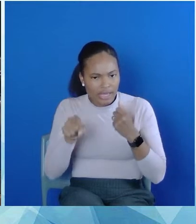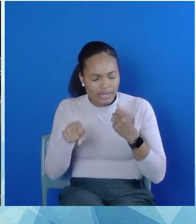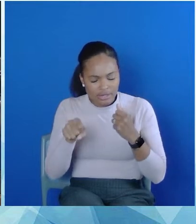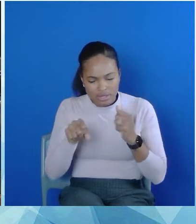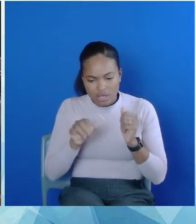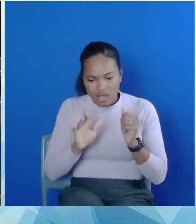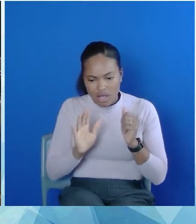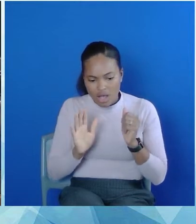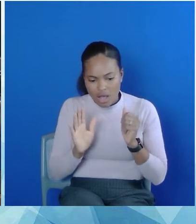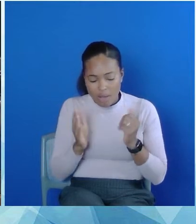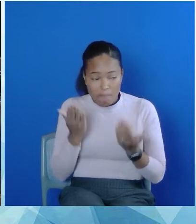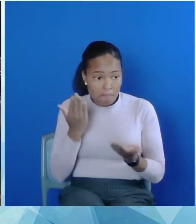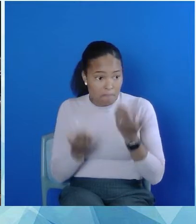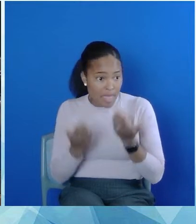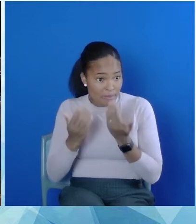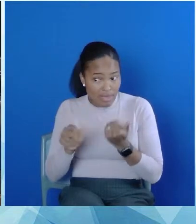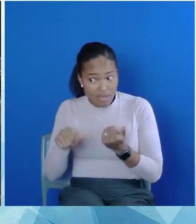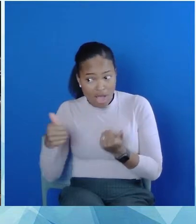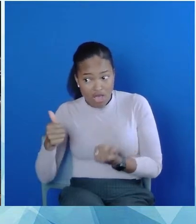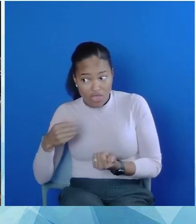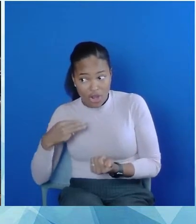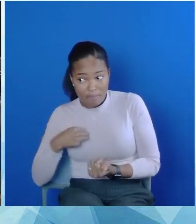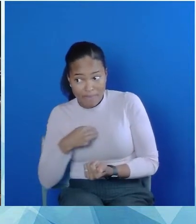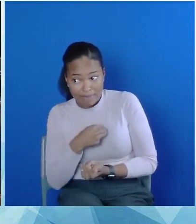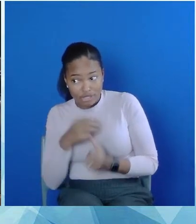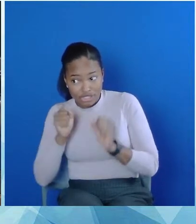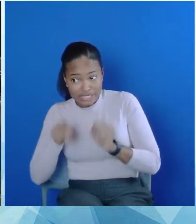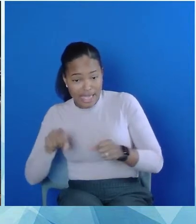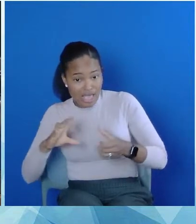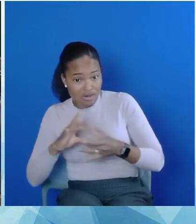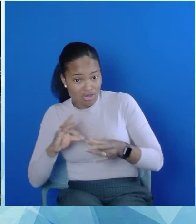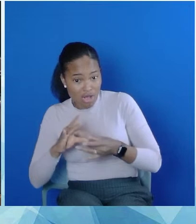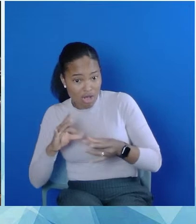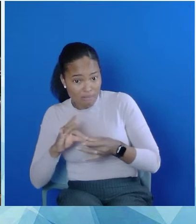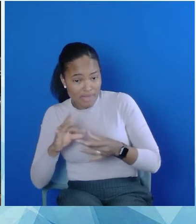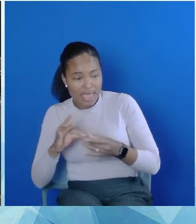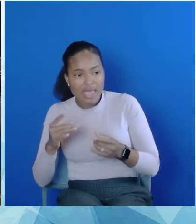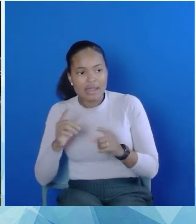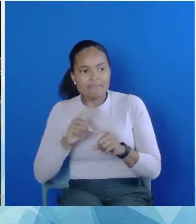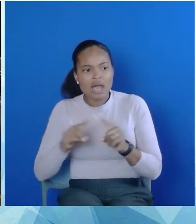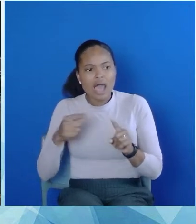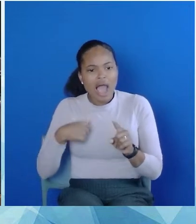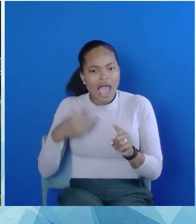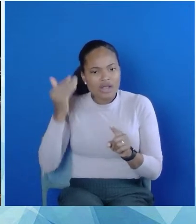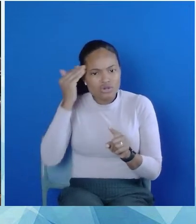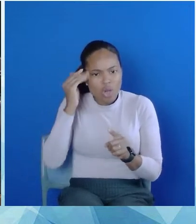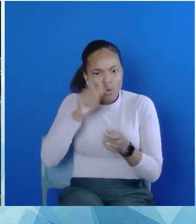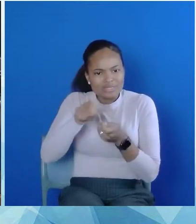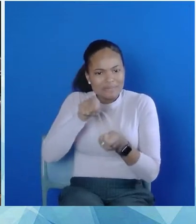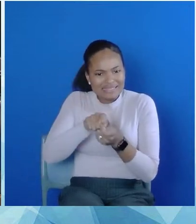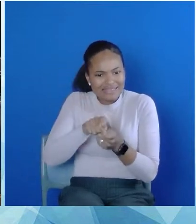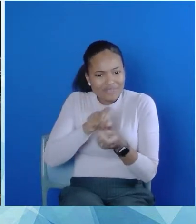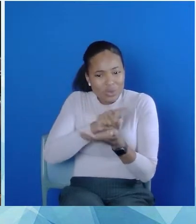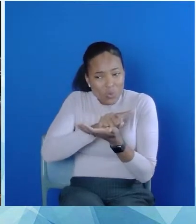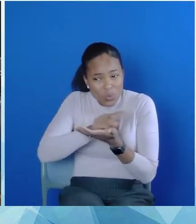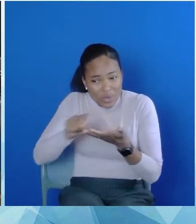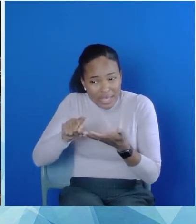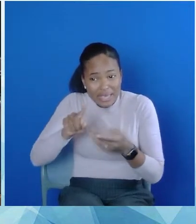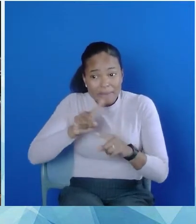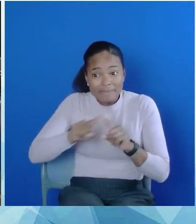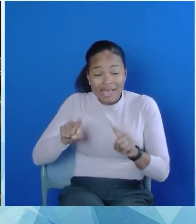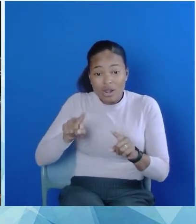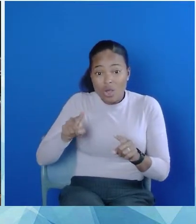And maybe someone else on the board could speak to this. I know that it's a specific week, but is White Cane Day the same day every